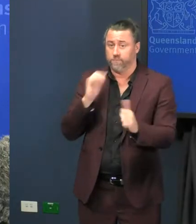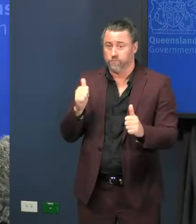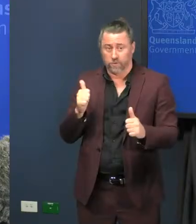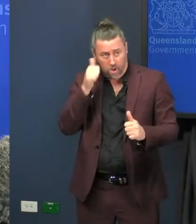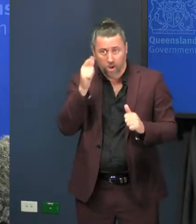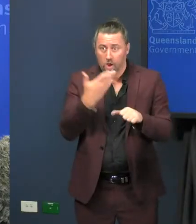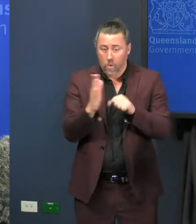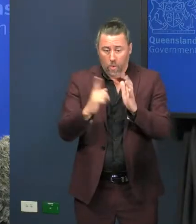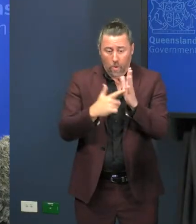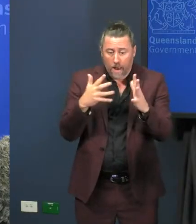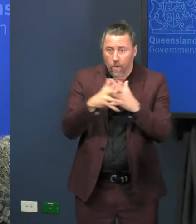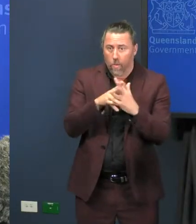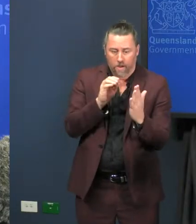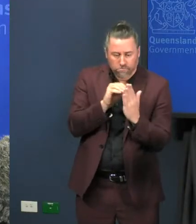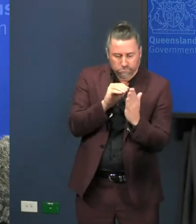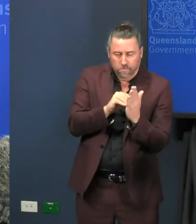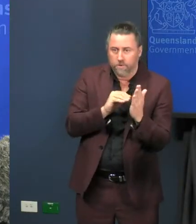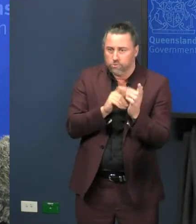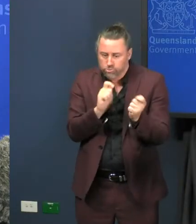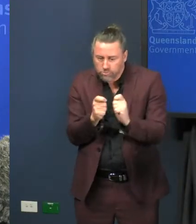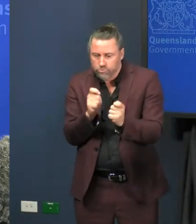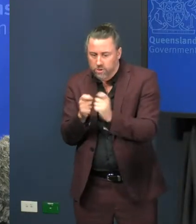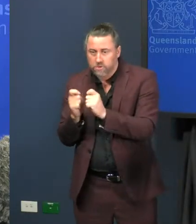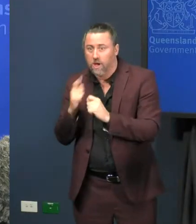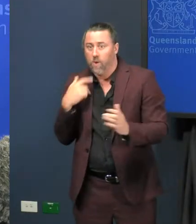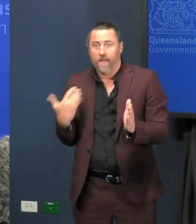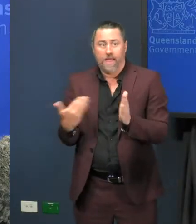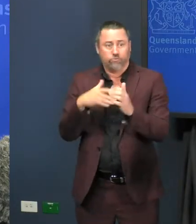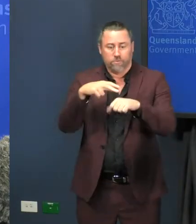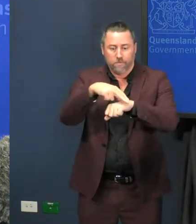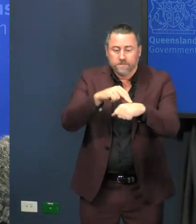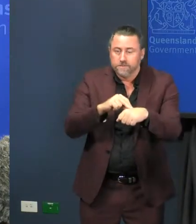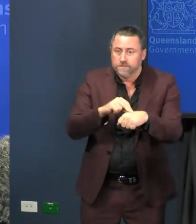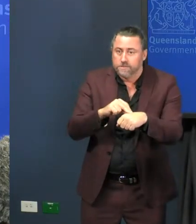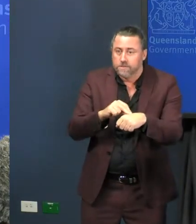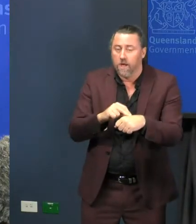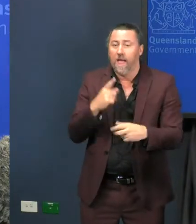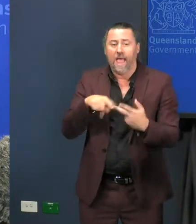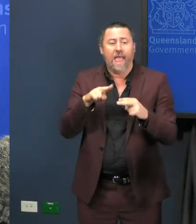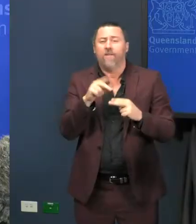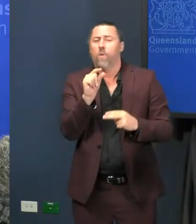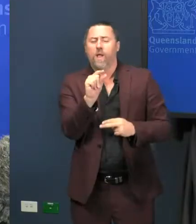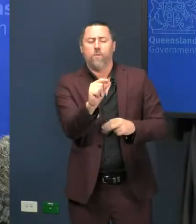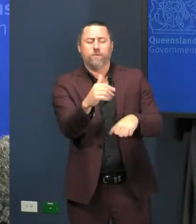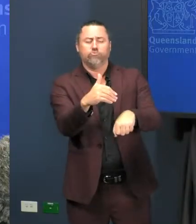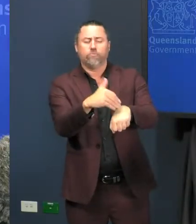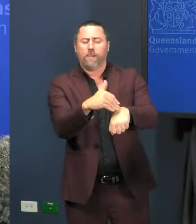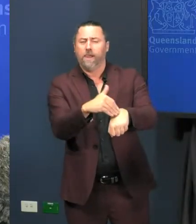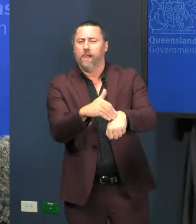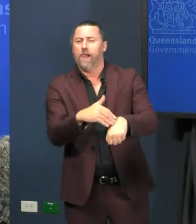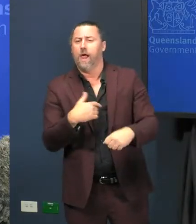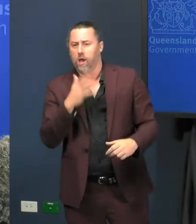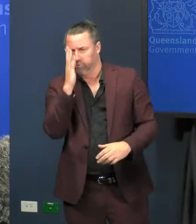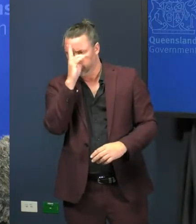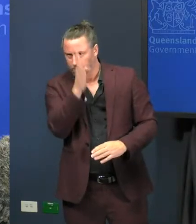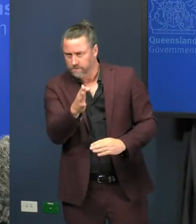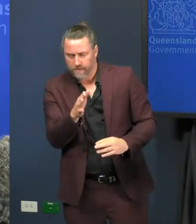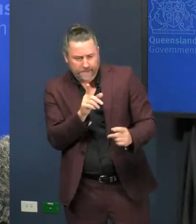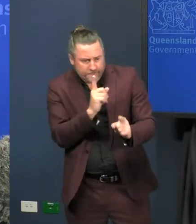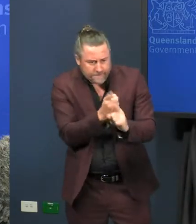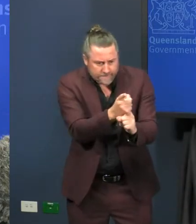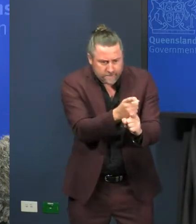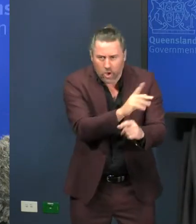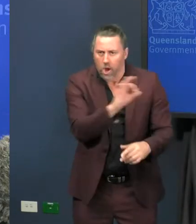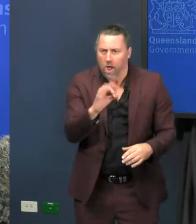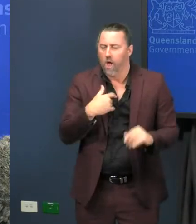changes are underway. There will be more. There'll be more police. There'll be more early intervention. And after 10 years of it going in the other direction,